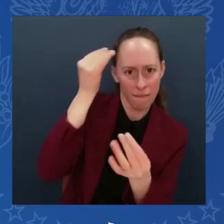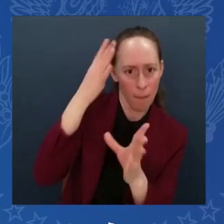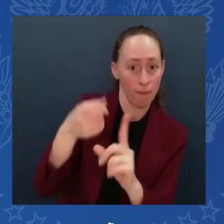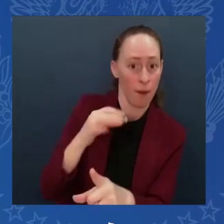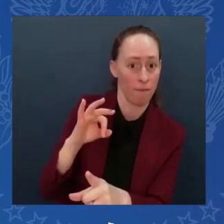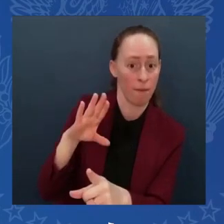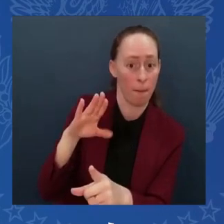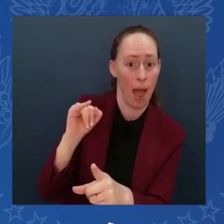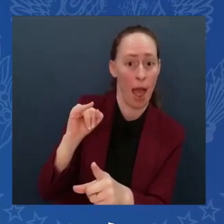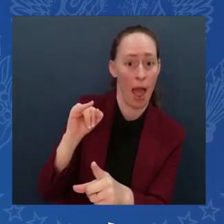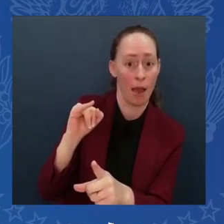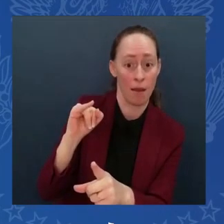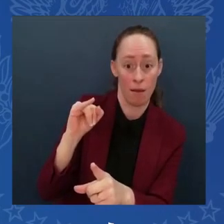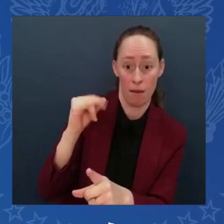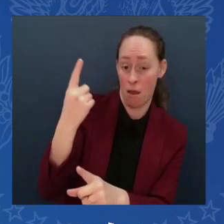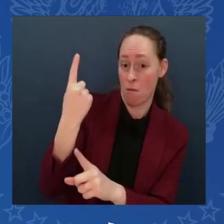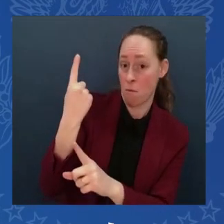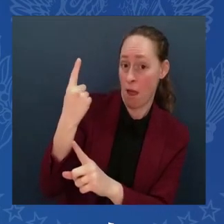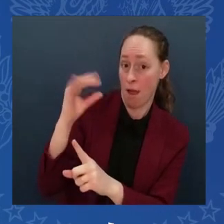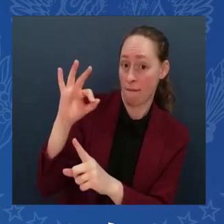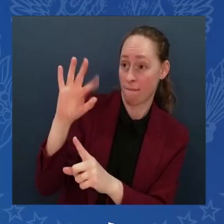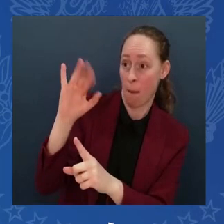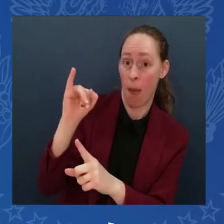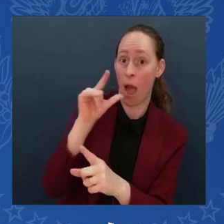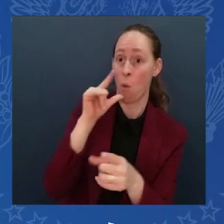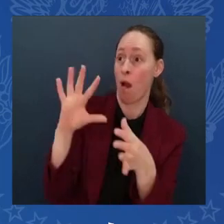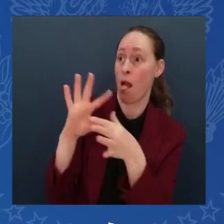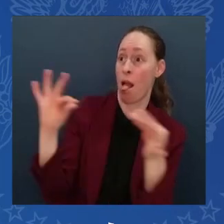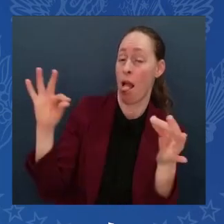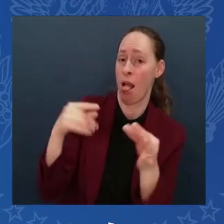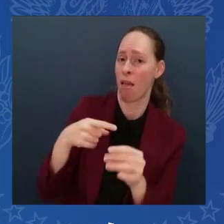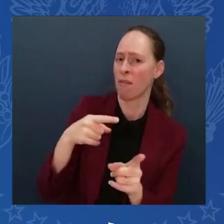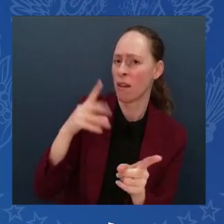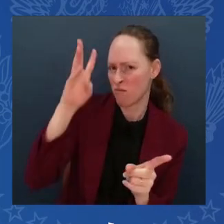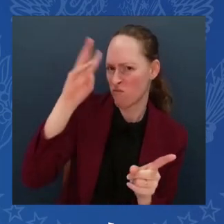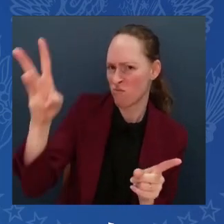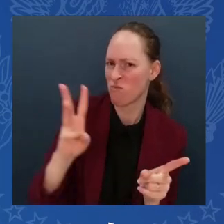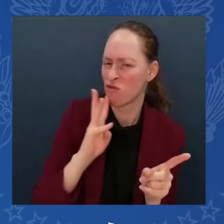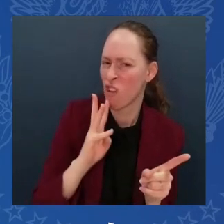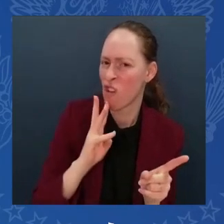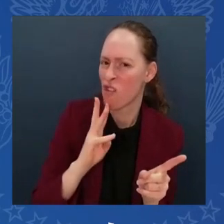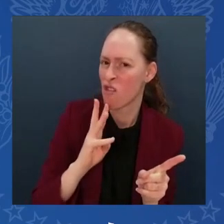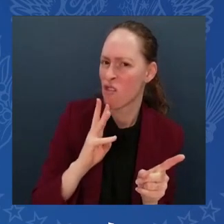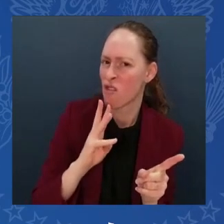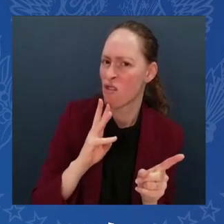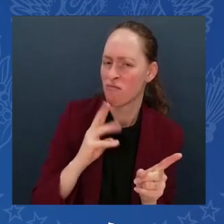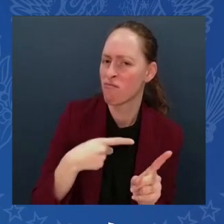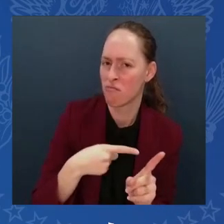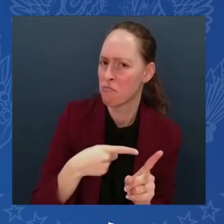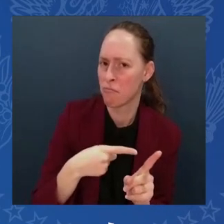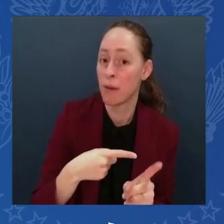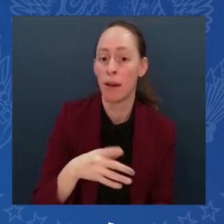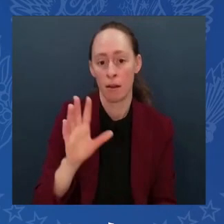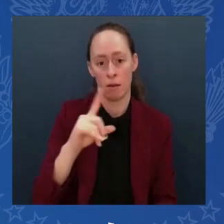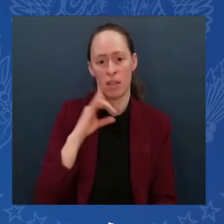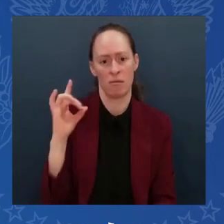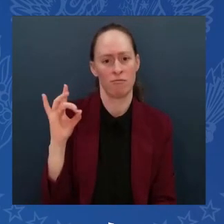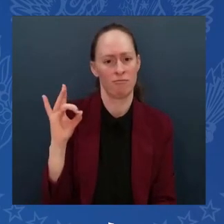and it's just been an outrageous effort from the beginning. We did. No, I'm